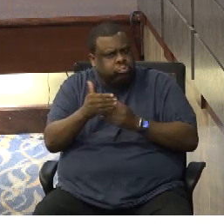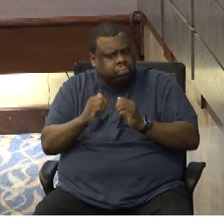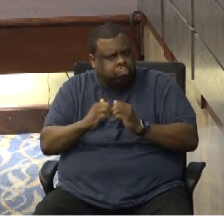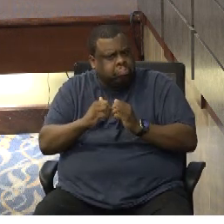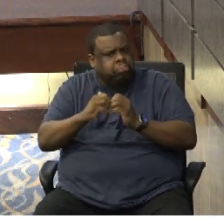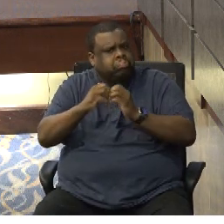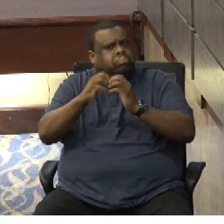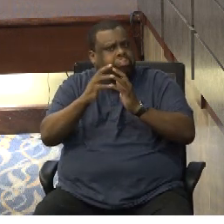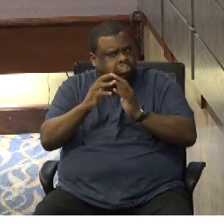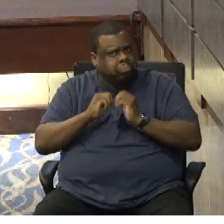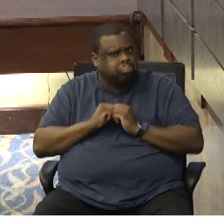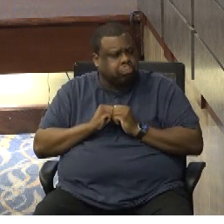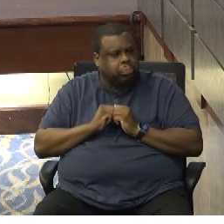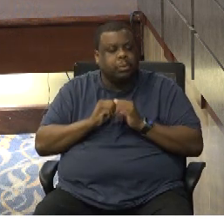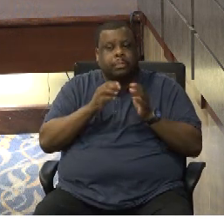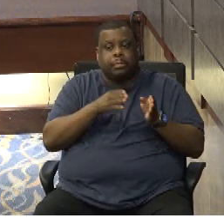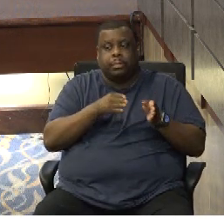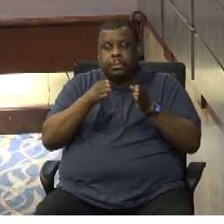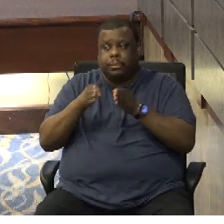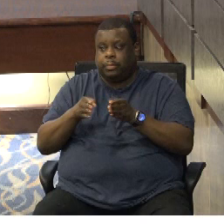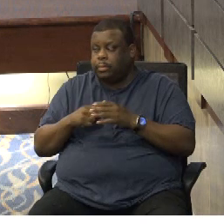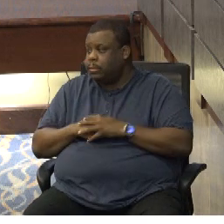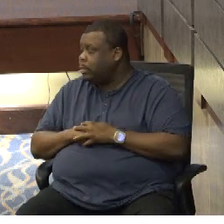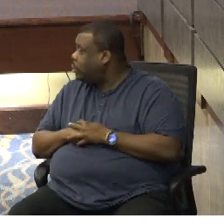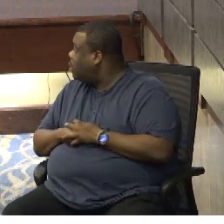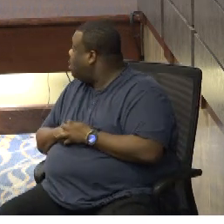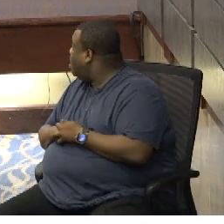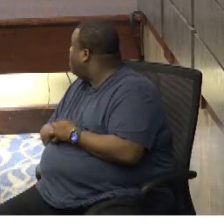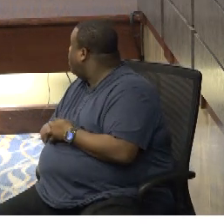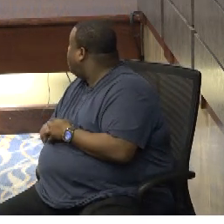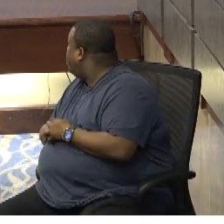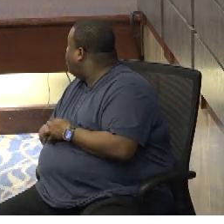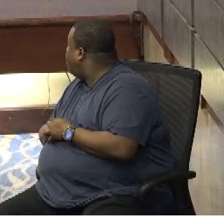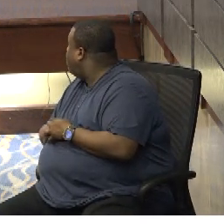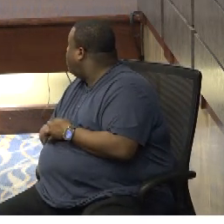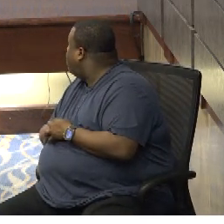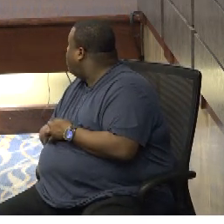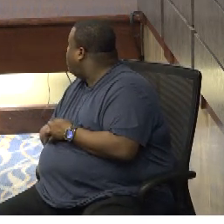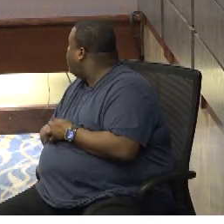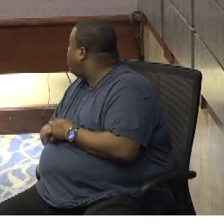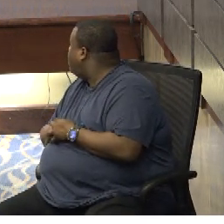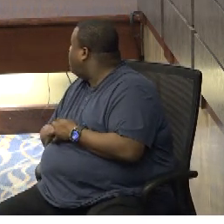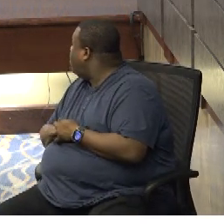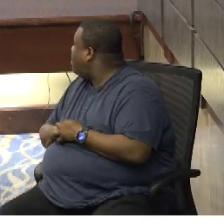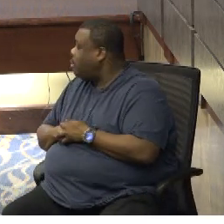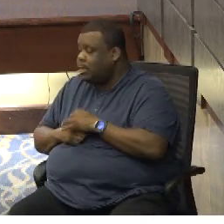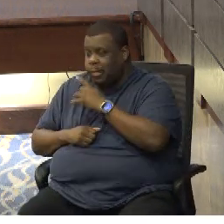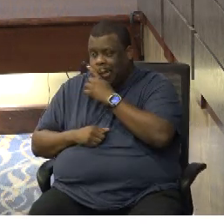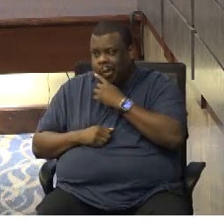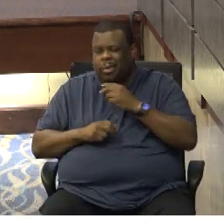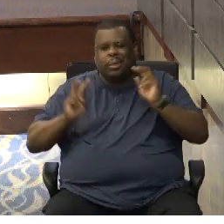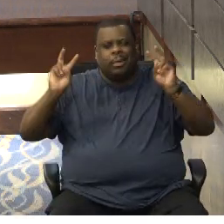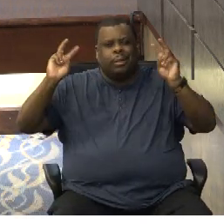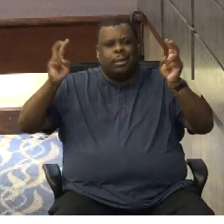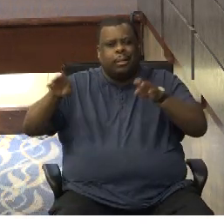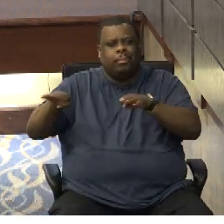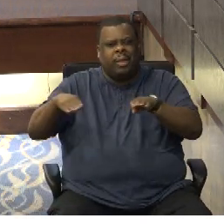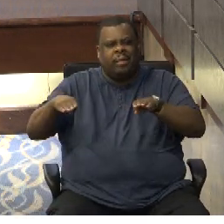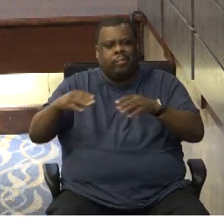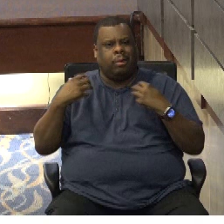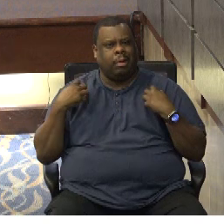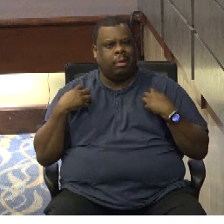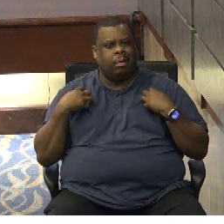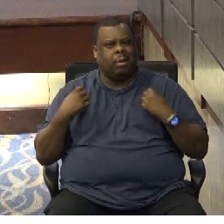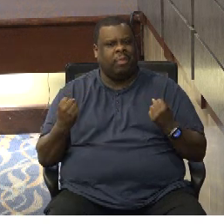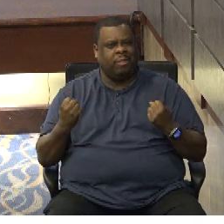All right, the Behavioral Health Network Crisis Hub, it's expected to be completed this quarter, and we fully funded the city's portion.